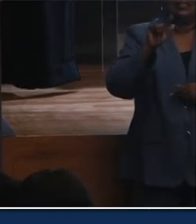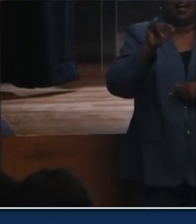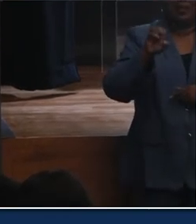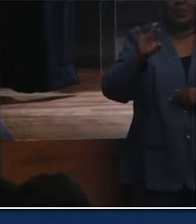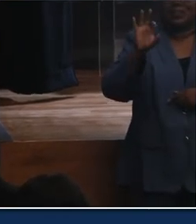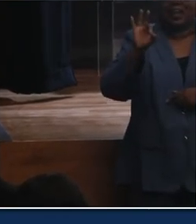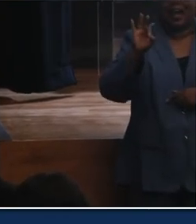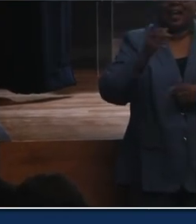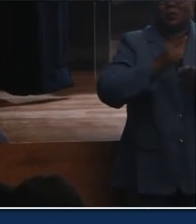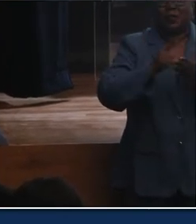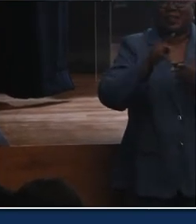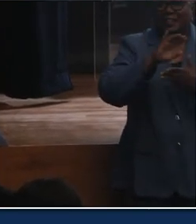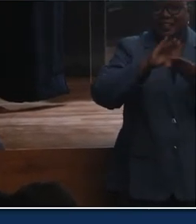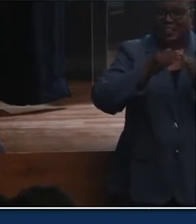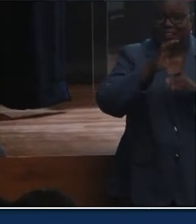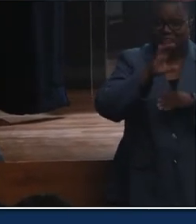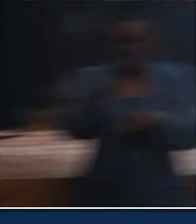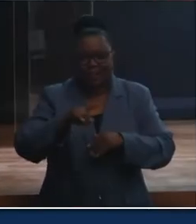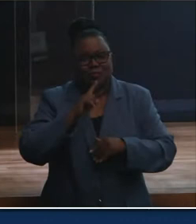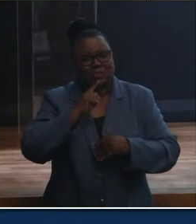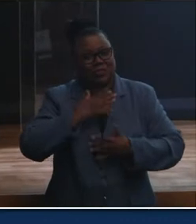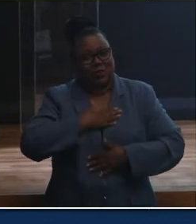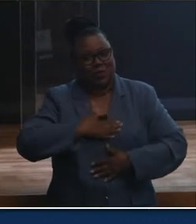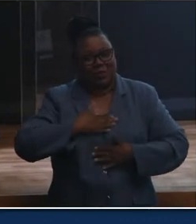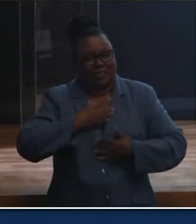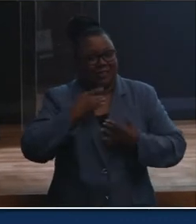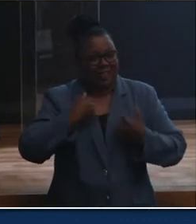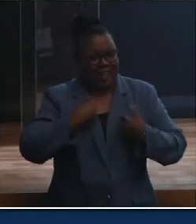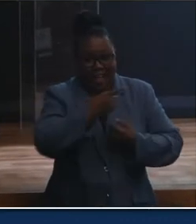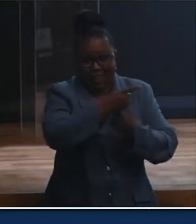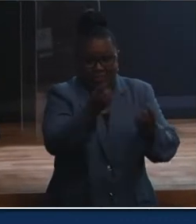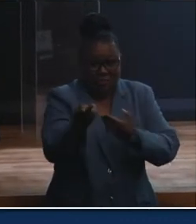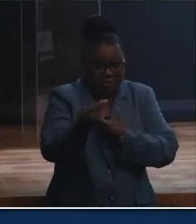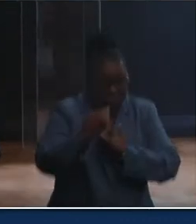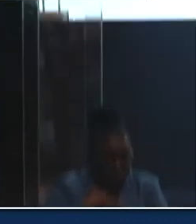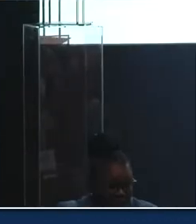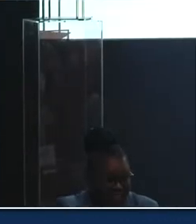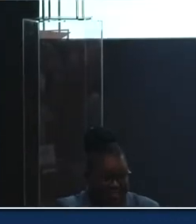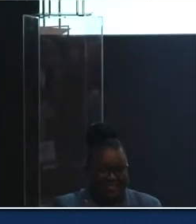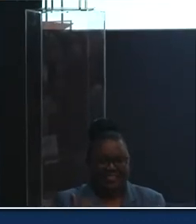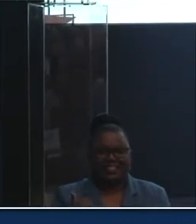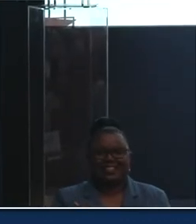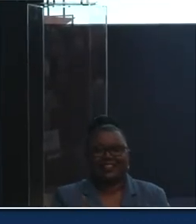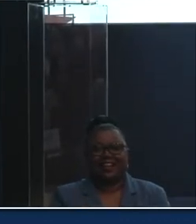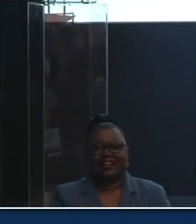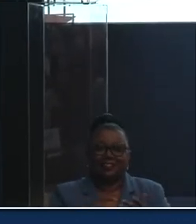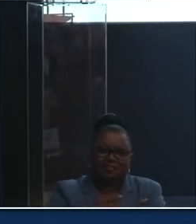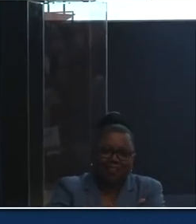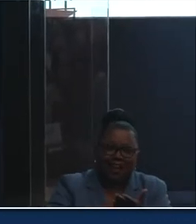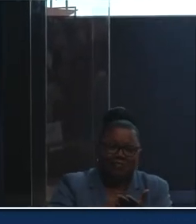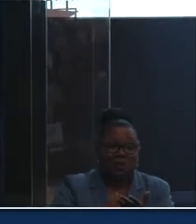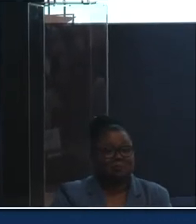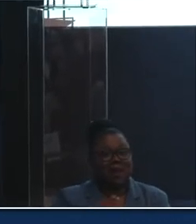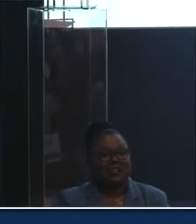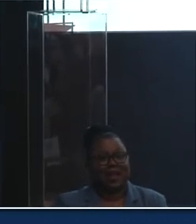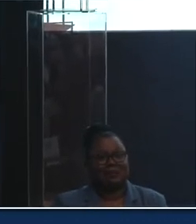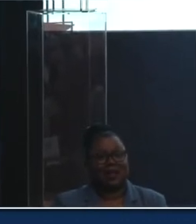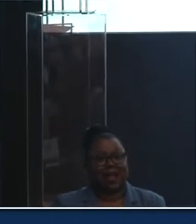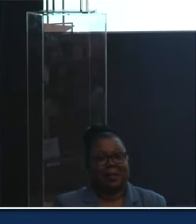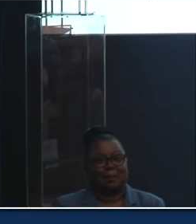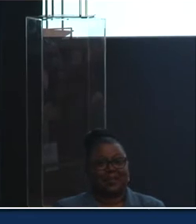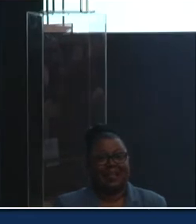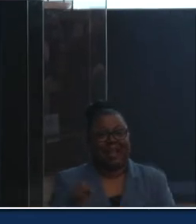In the city of Chicago, we are so pleased to have you join us for today's conversation. My name's Amy